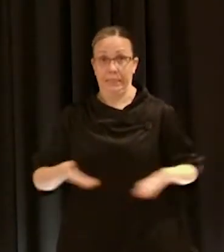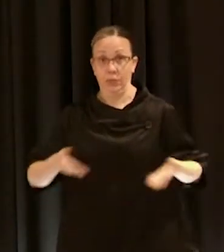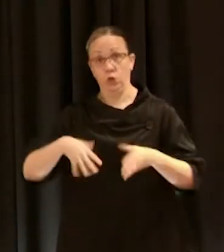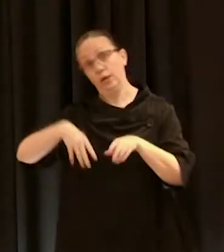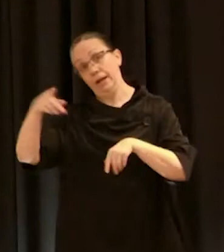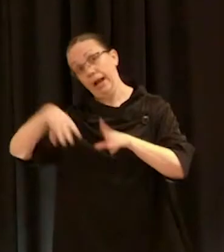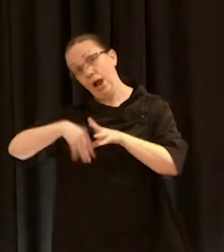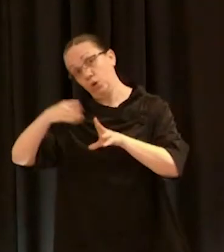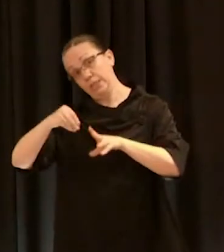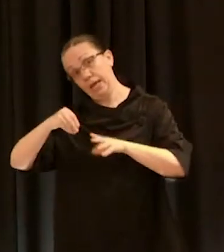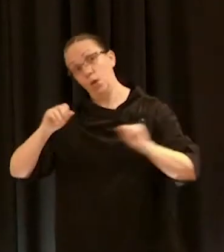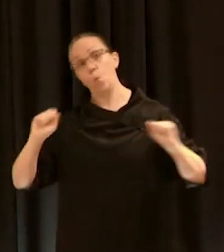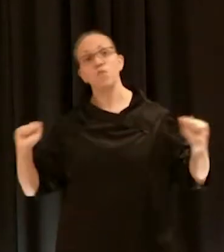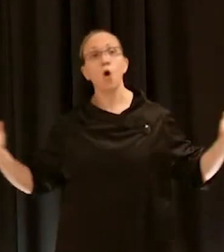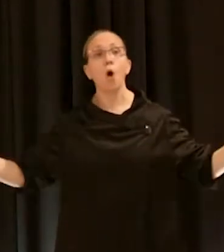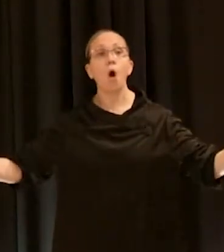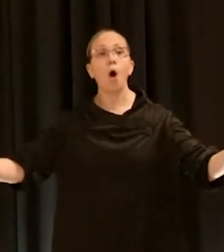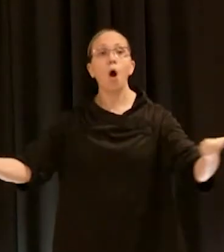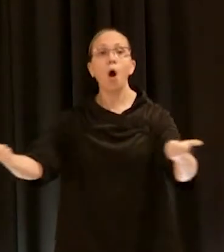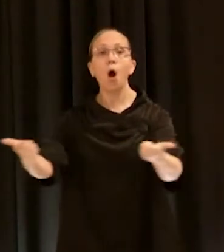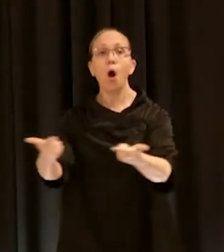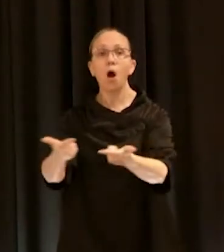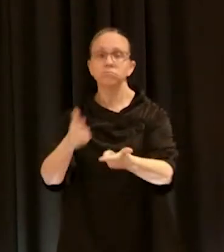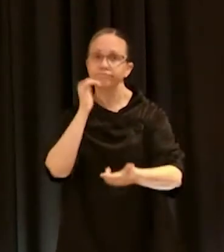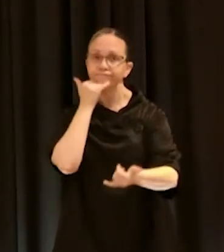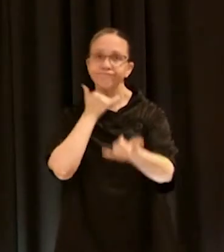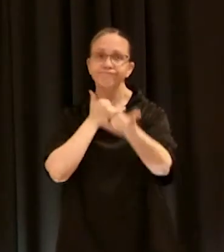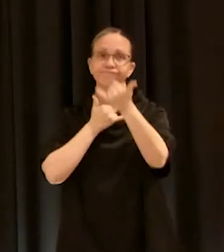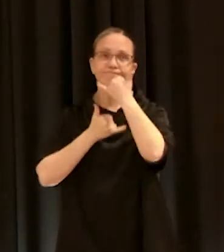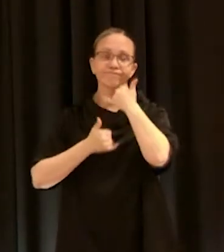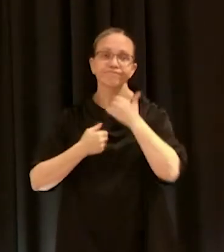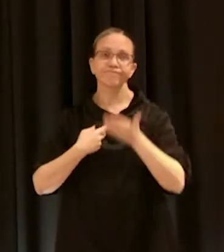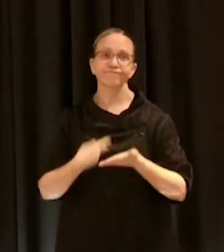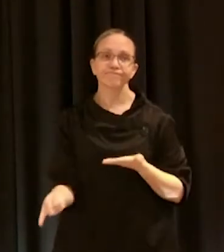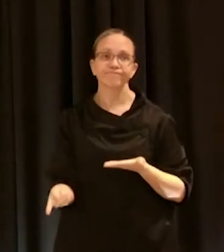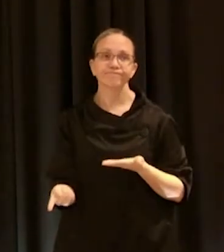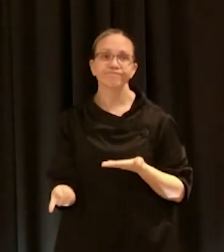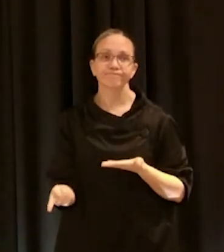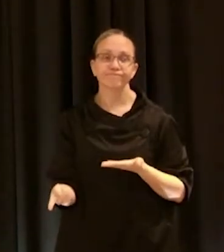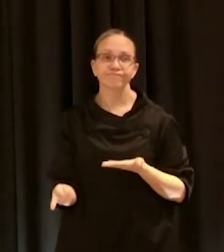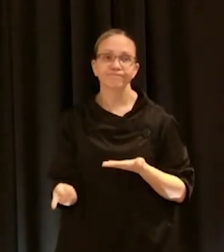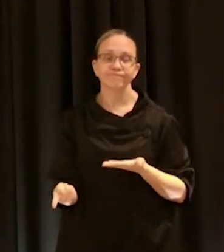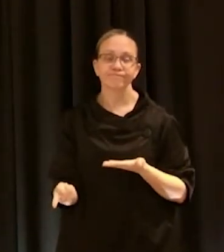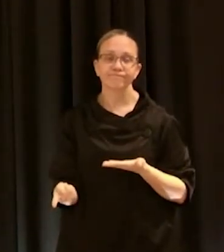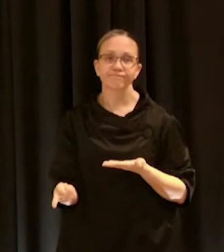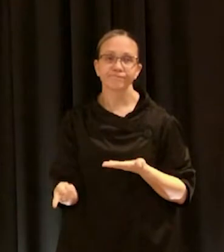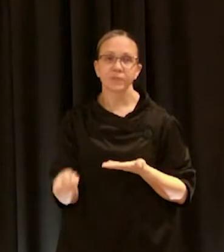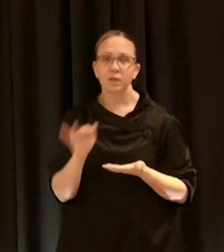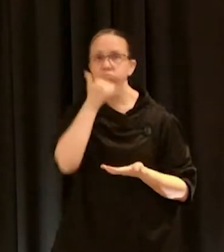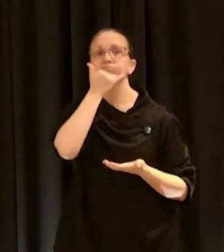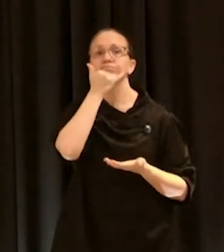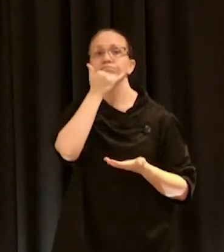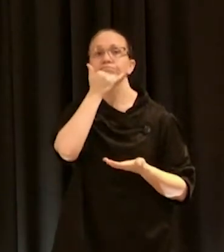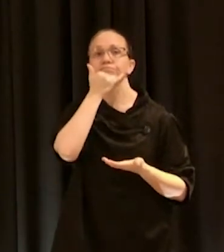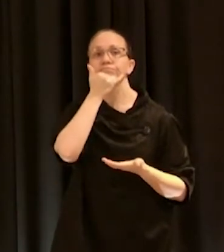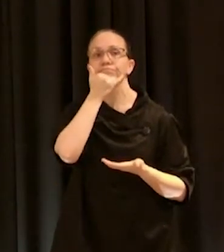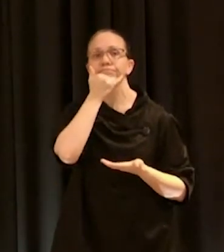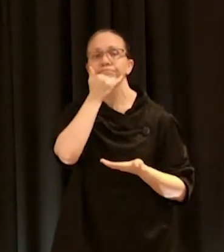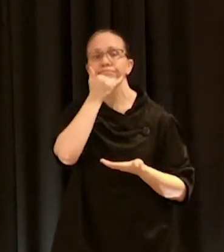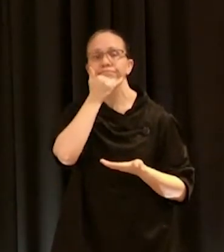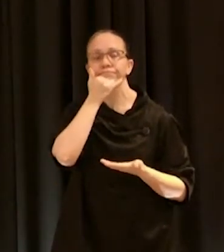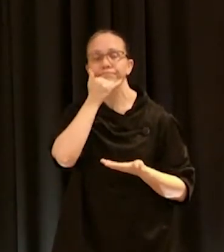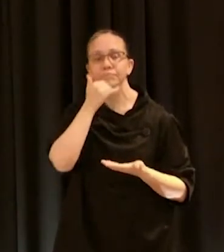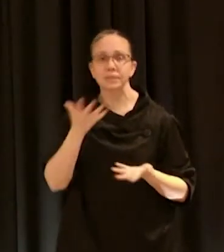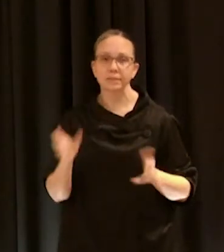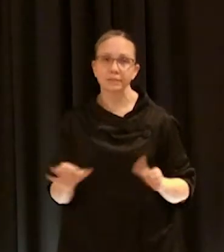out there, we've all made mistakes. We've all dropped the ball. We've all done things we should not have